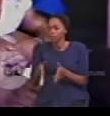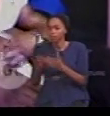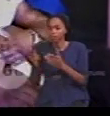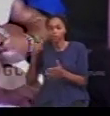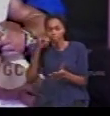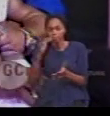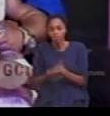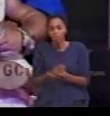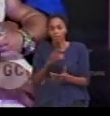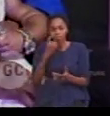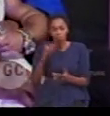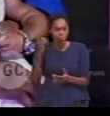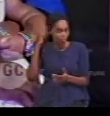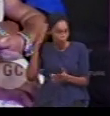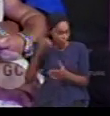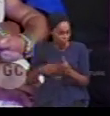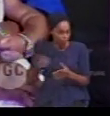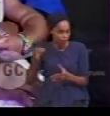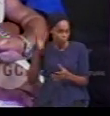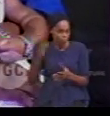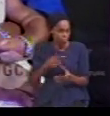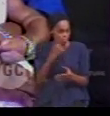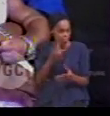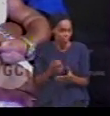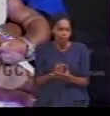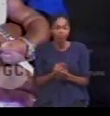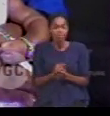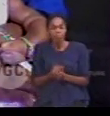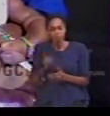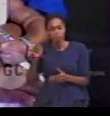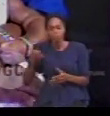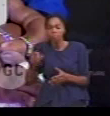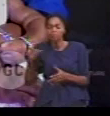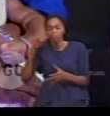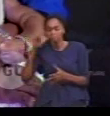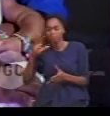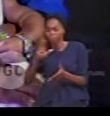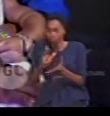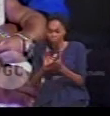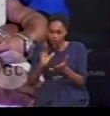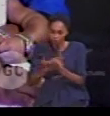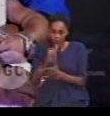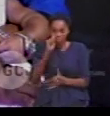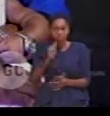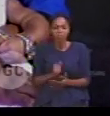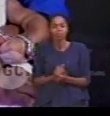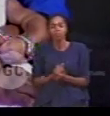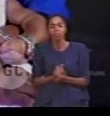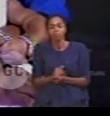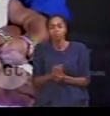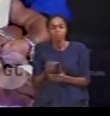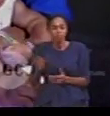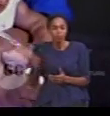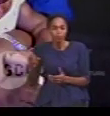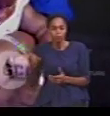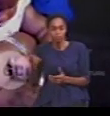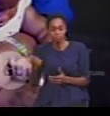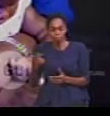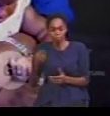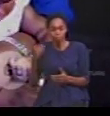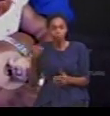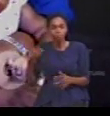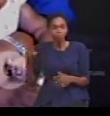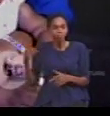the pastor said today? They say yes. Does she also claim that promise? I said, yes, we have gotten it. So we went